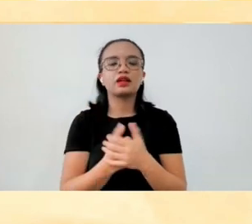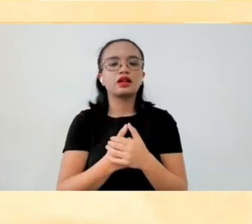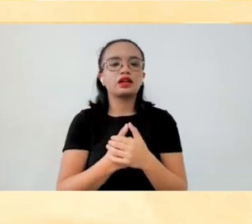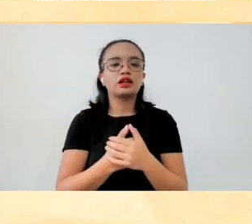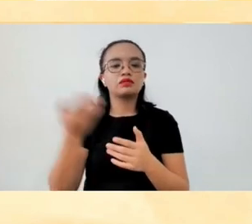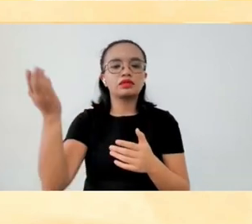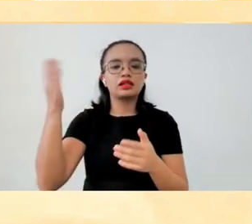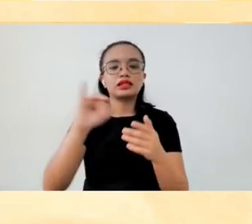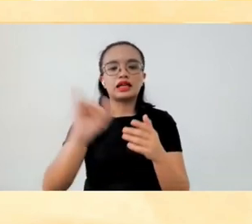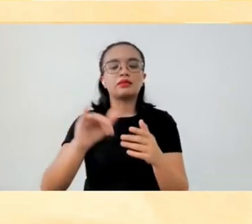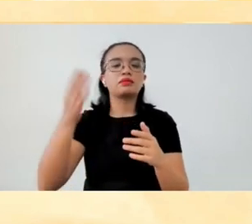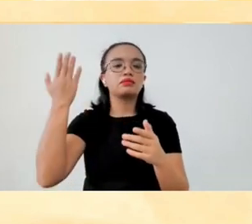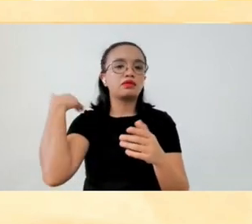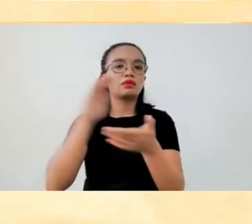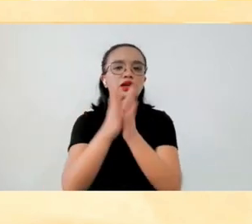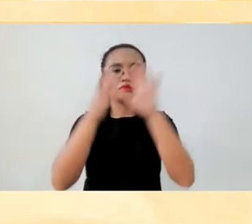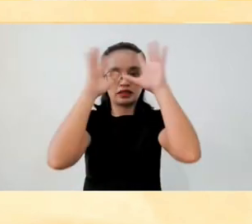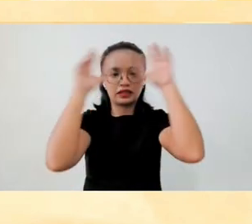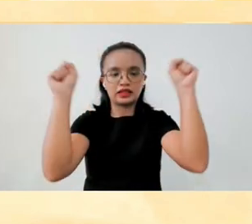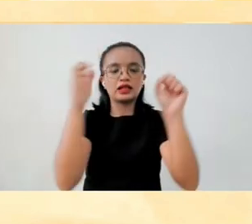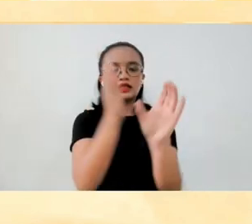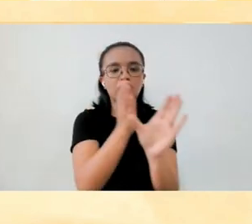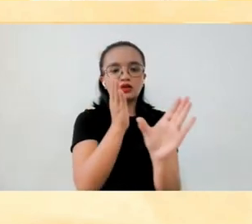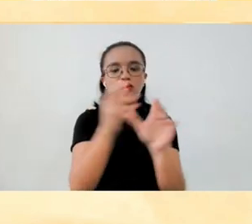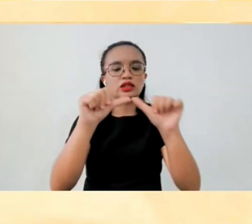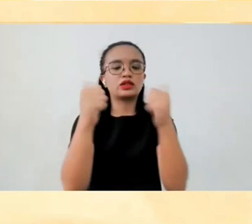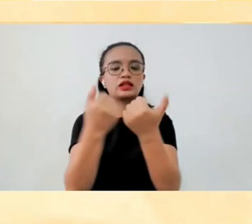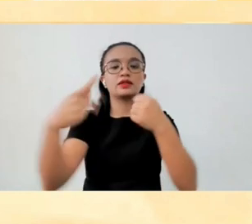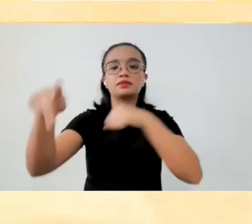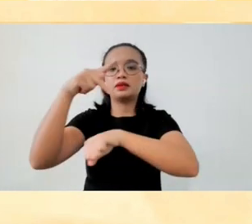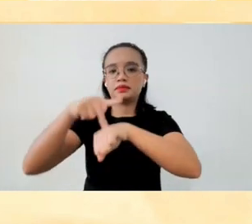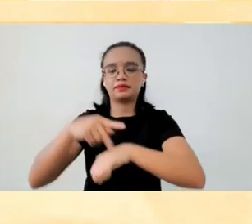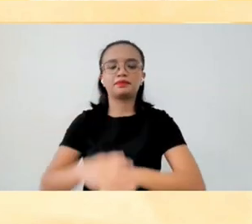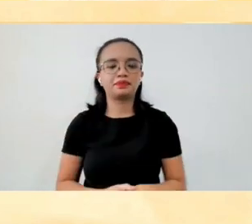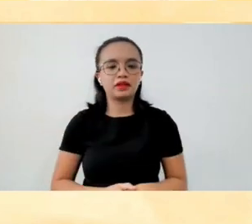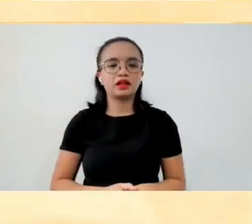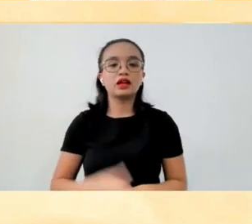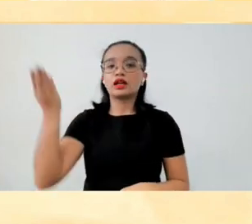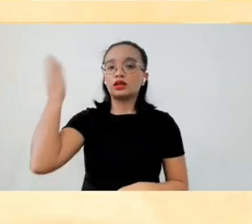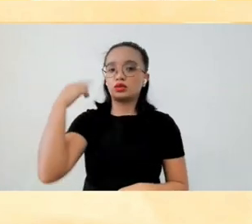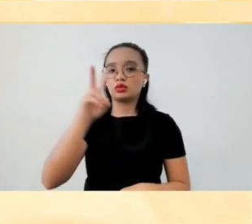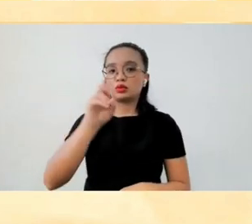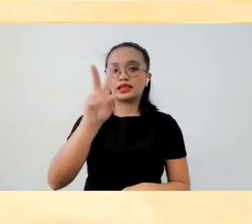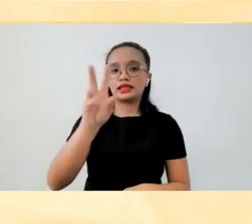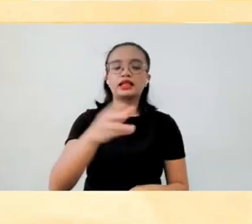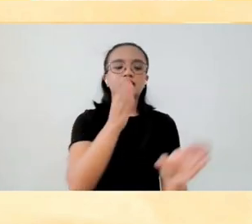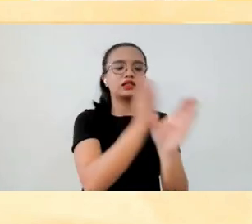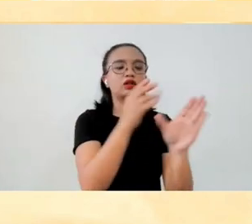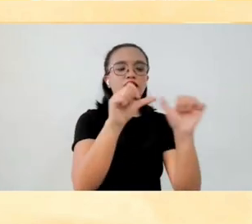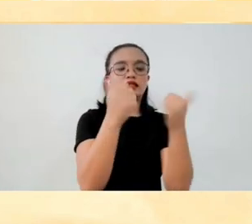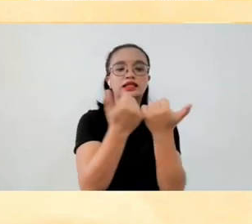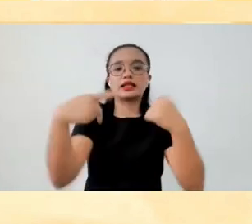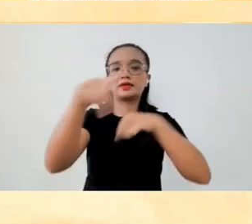past president of the Psychological Association of the Philippines. In 2016, the Psychological Association of